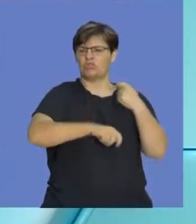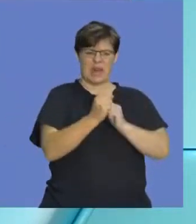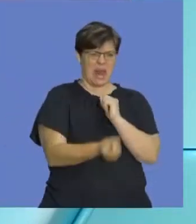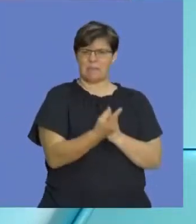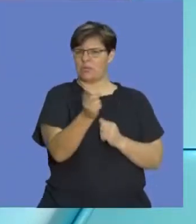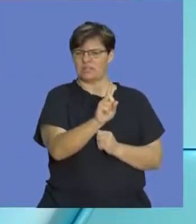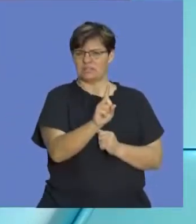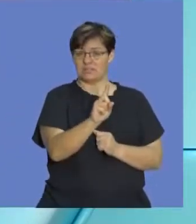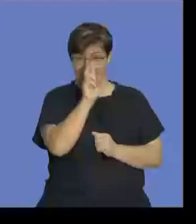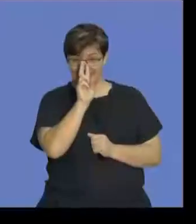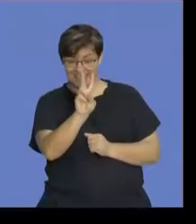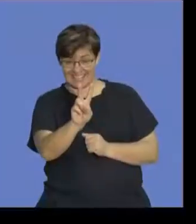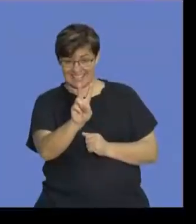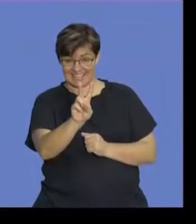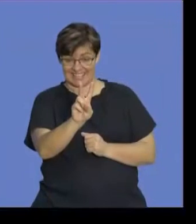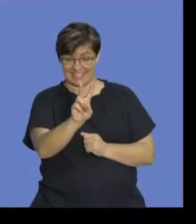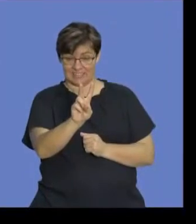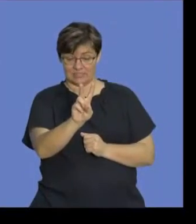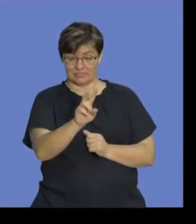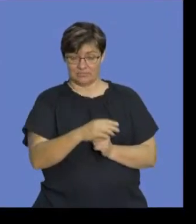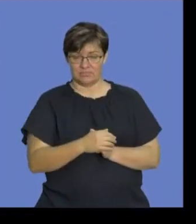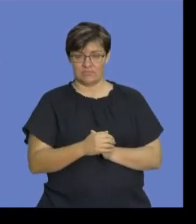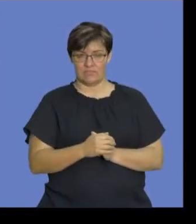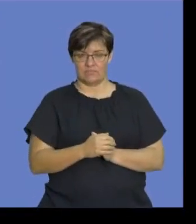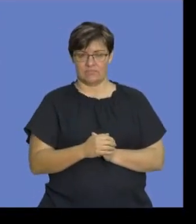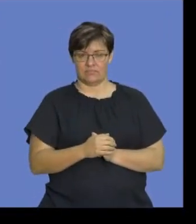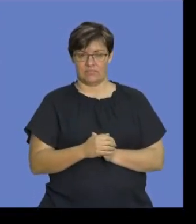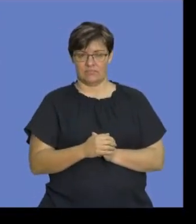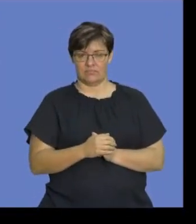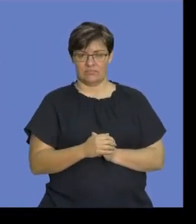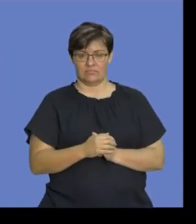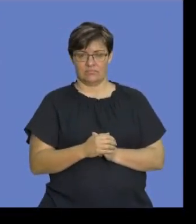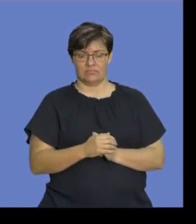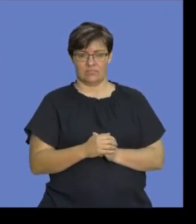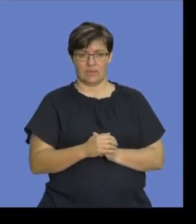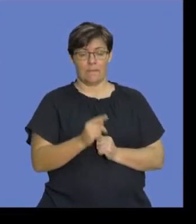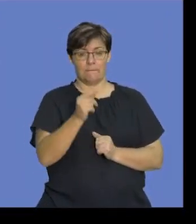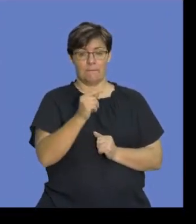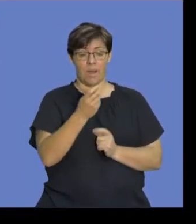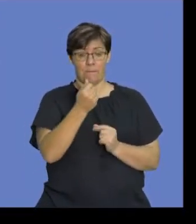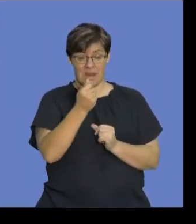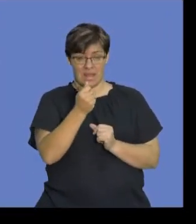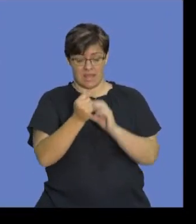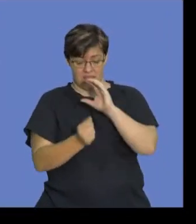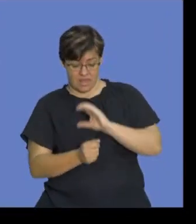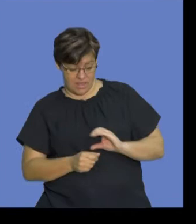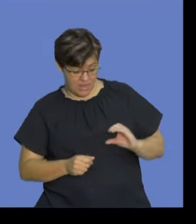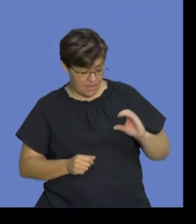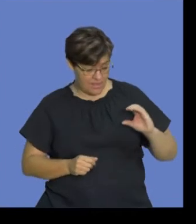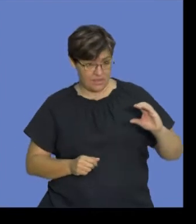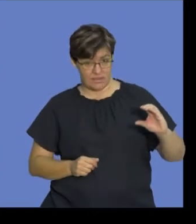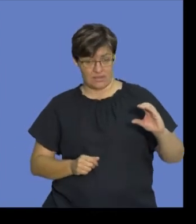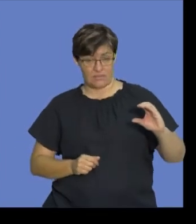Notice that once you've apportioned that wage or that salary to